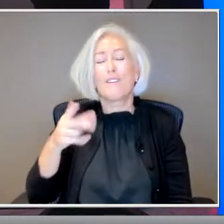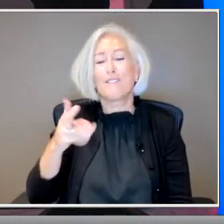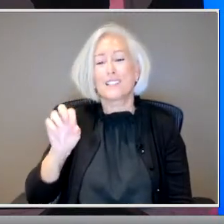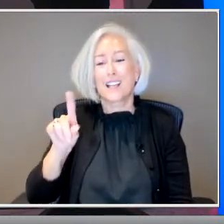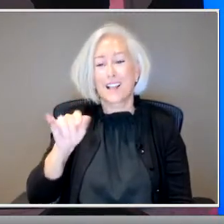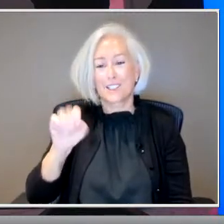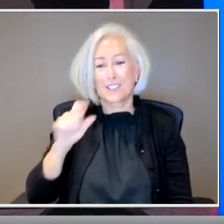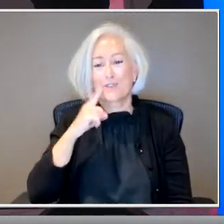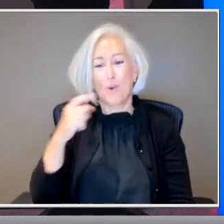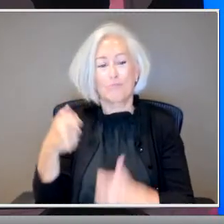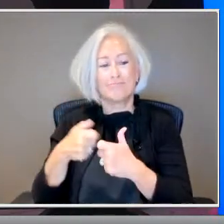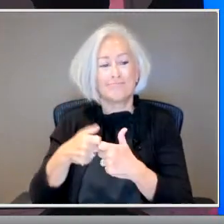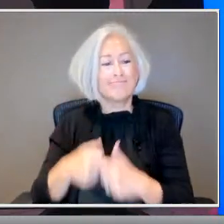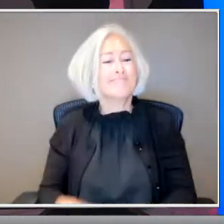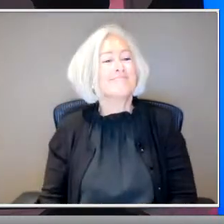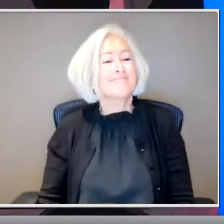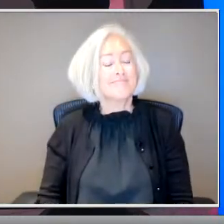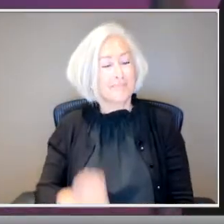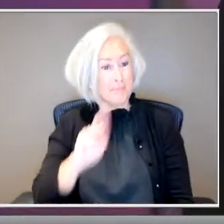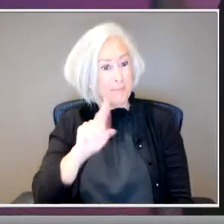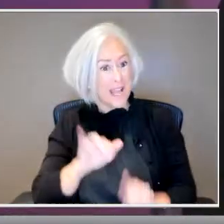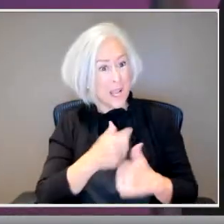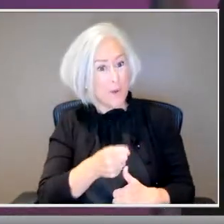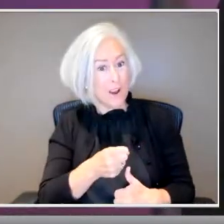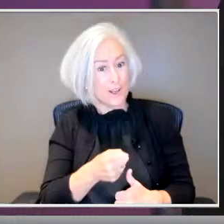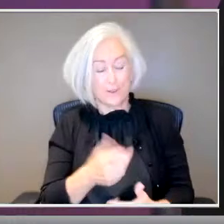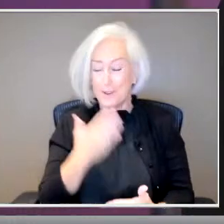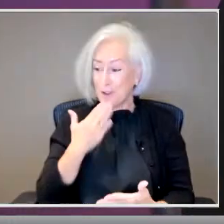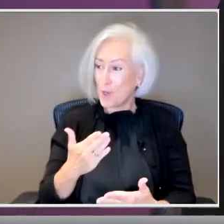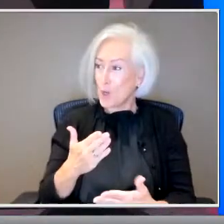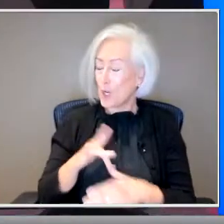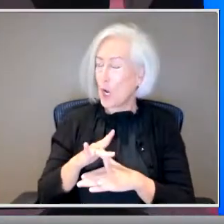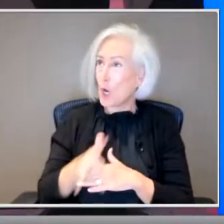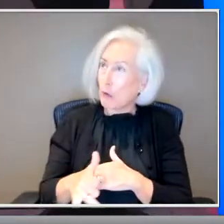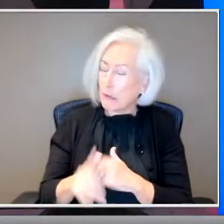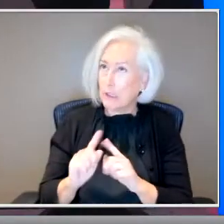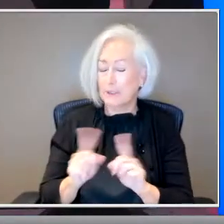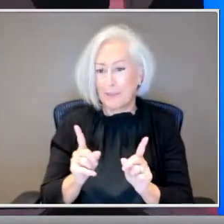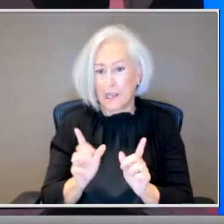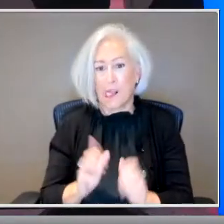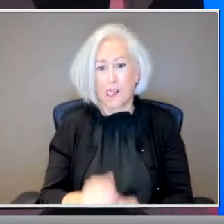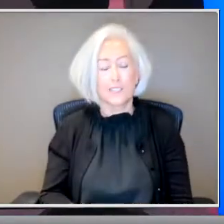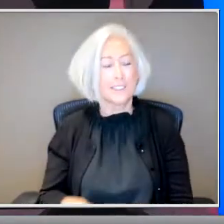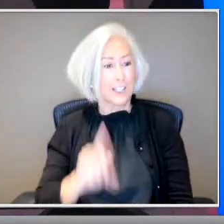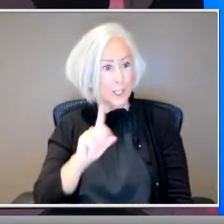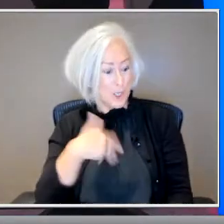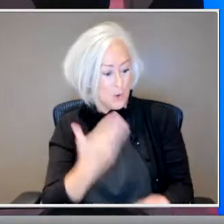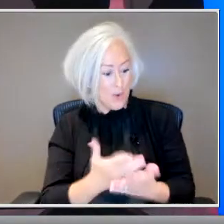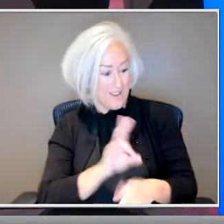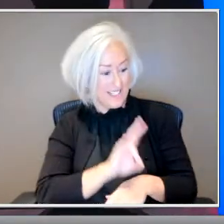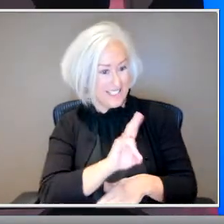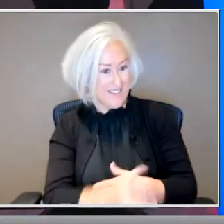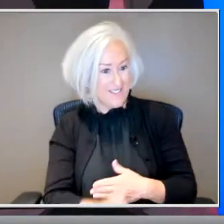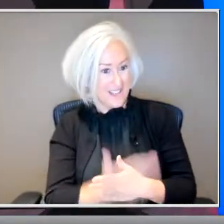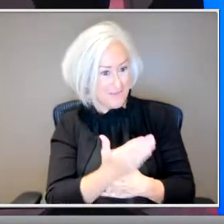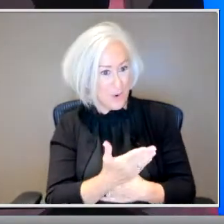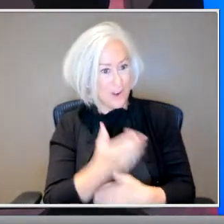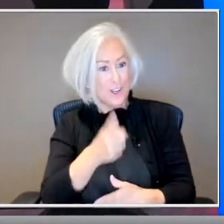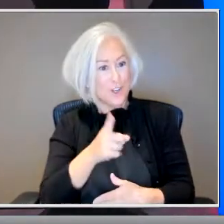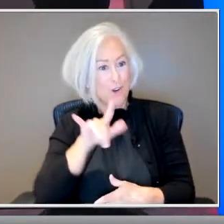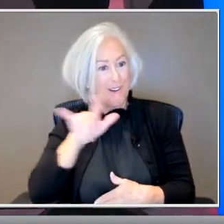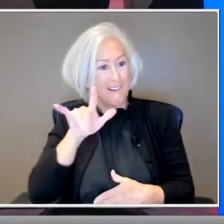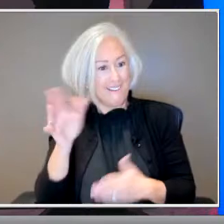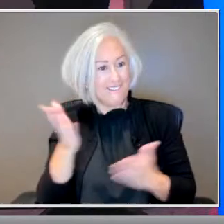this morning? I am feeling great. A little early, but good. You arrived at 7 a.m. because you're a flight attendant. Exactly. So you're used to being everywhere on